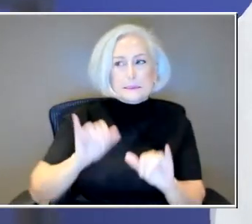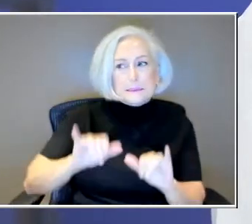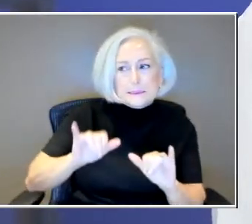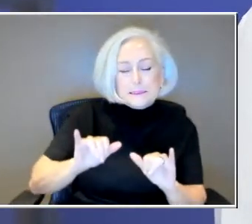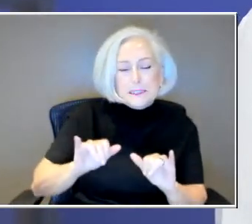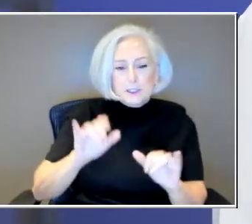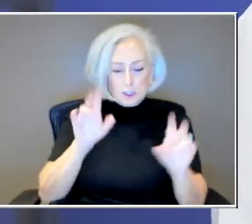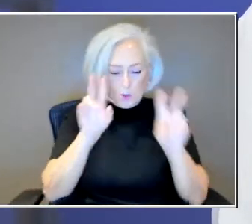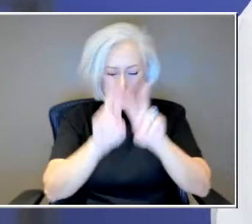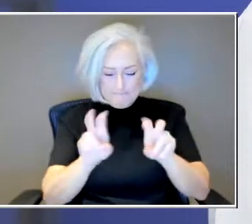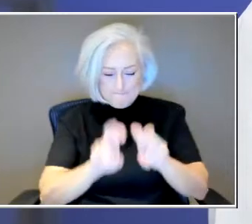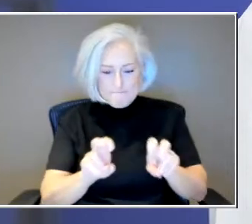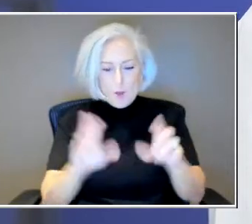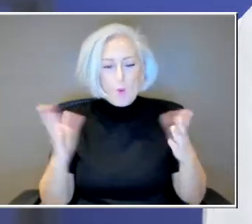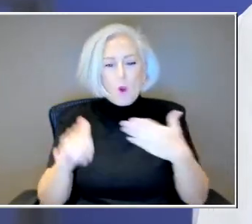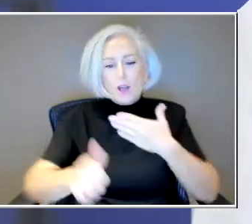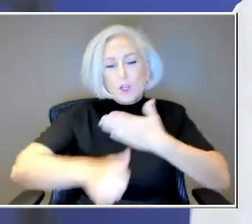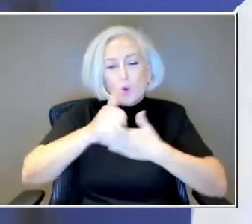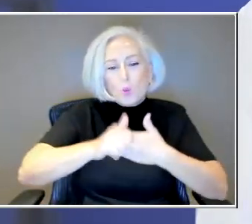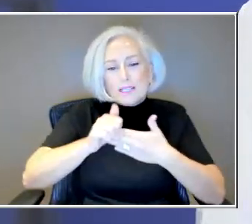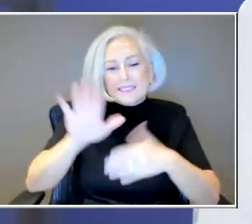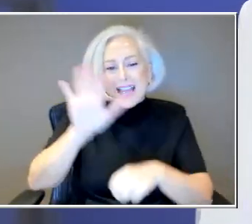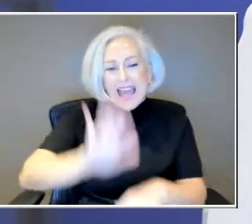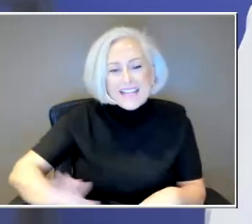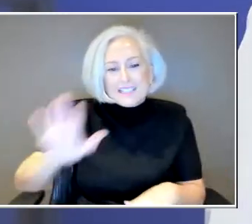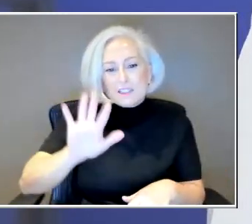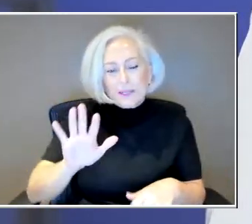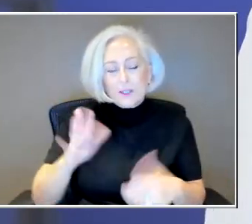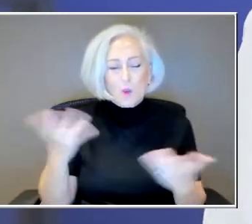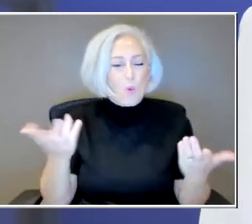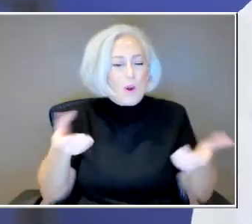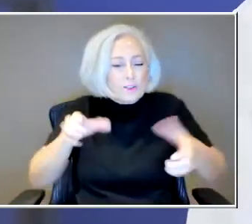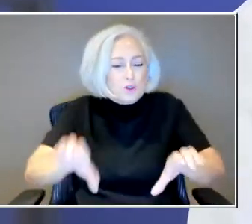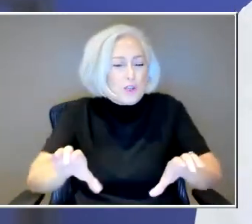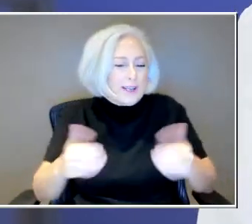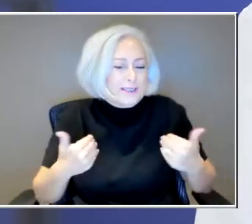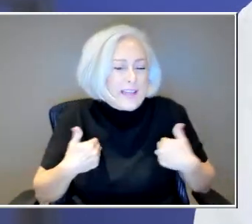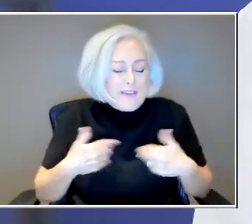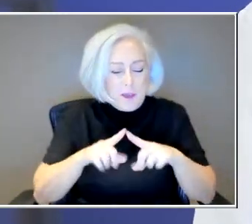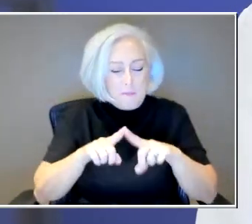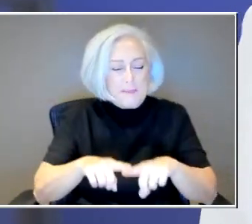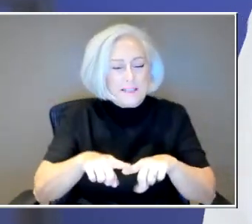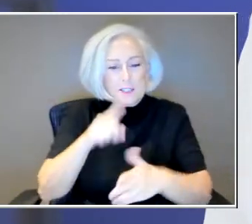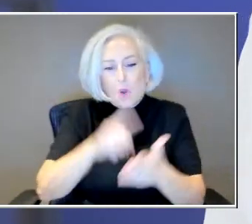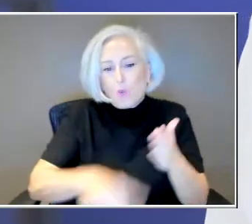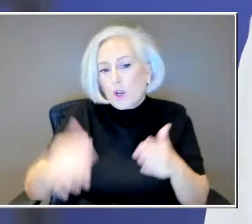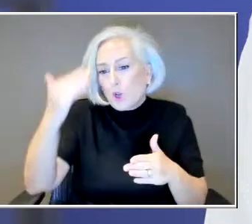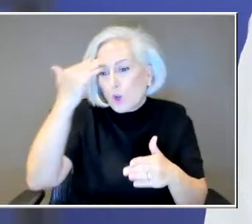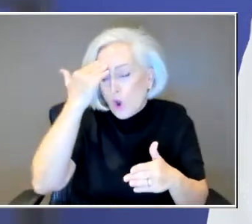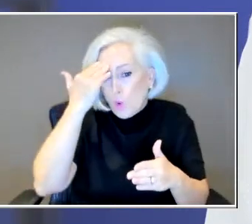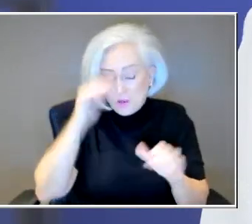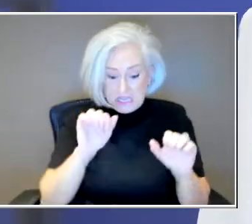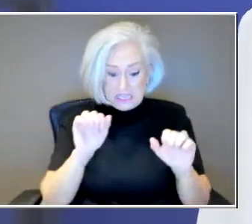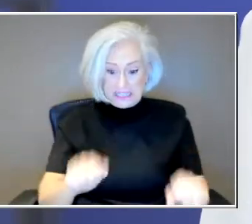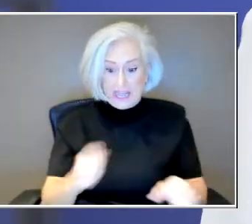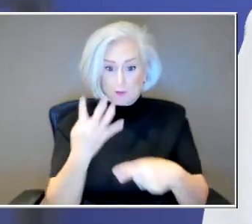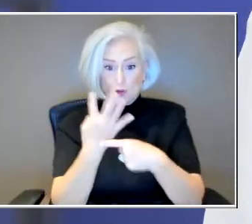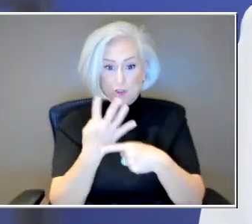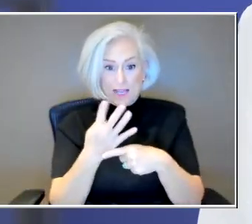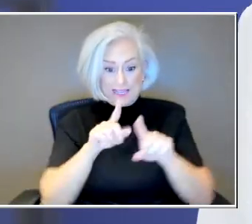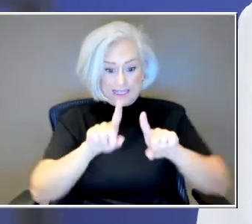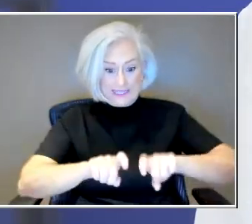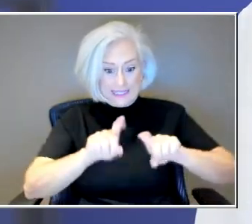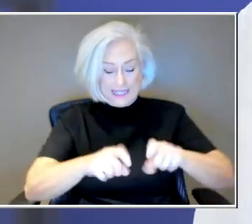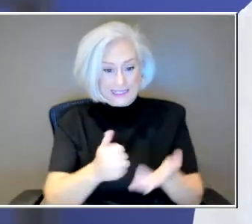the chances based on what we know? How can genetic testing help? So, you know, Dr. Bonsal's already talked about some of the universal